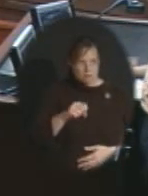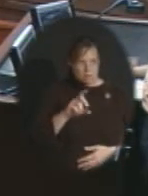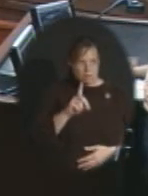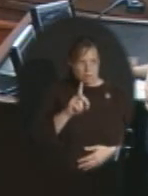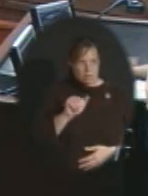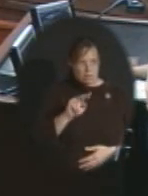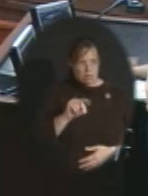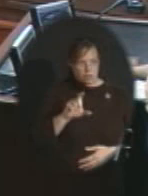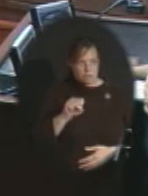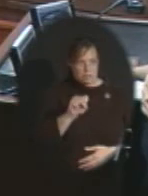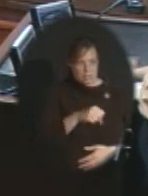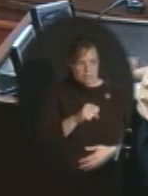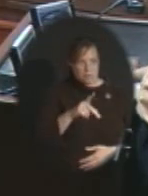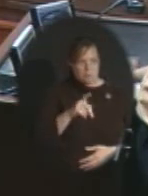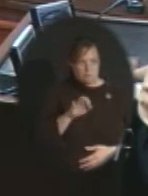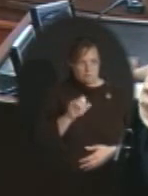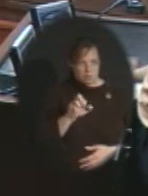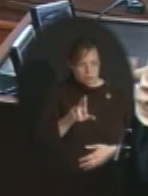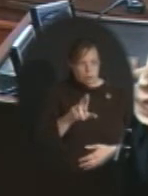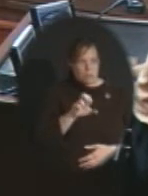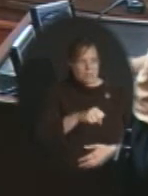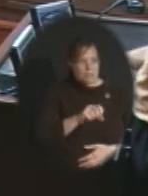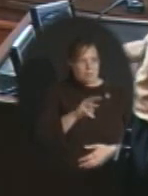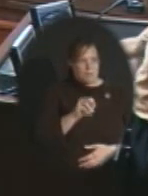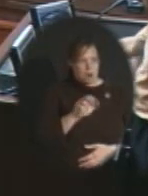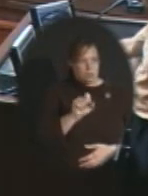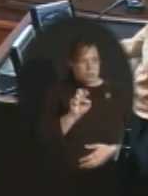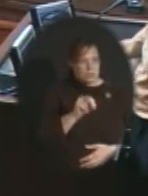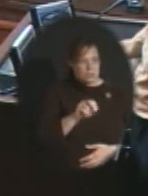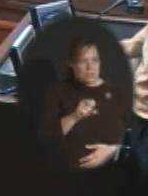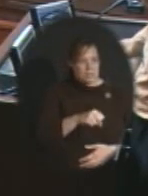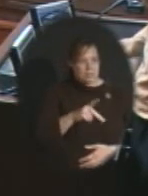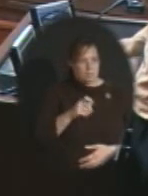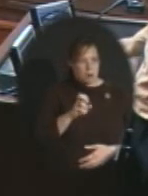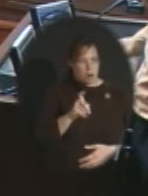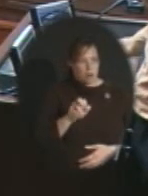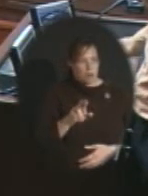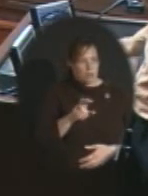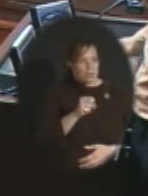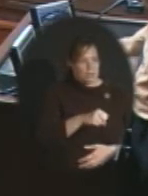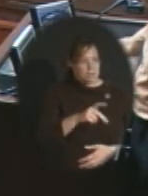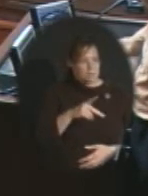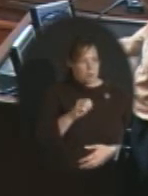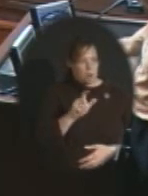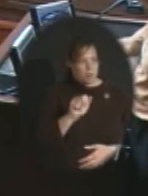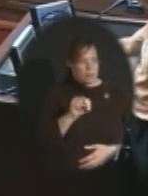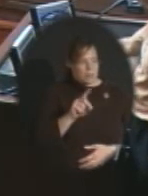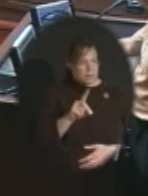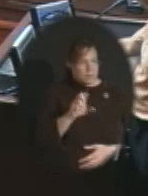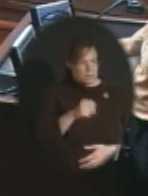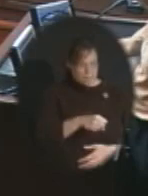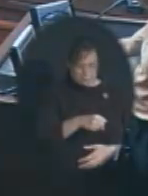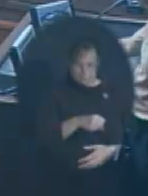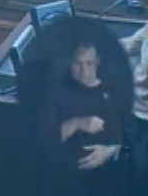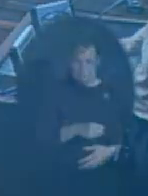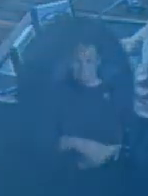Dr. Daniels? Yes. Mrs. Felter? Yes. Mrs. Martin? Yes. Mr. Parker? Yes. Mr. Poland? Yes.